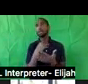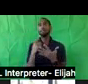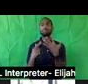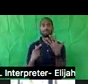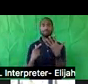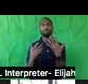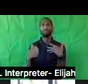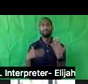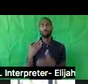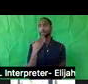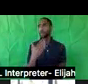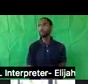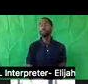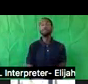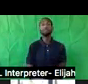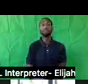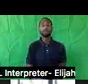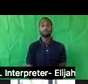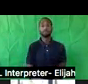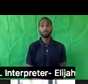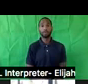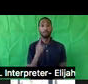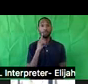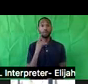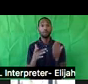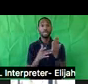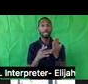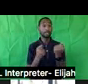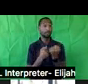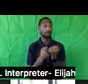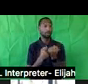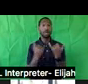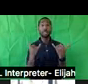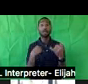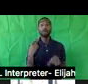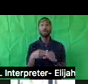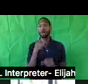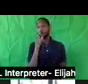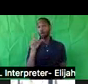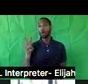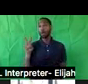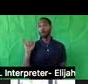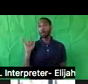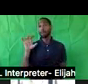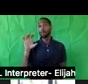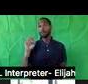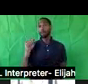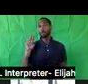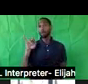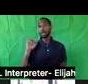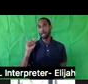go. And for tech support, today we are joined by Victoria again, very, very